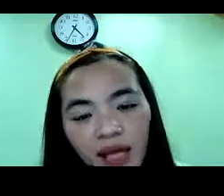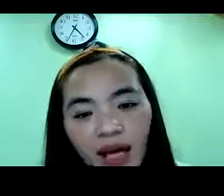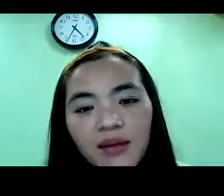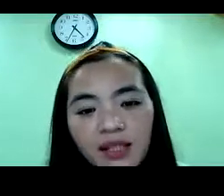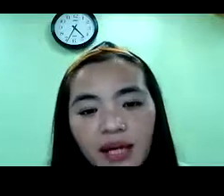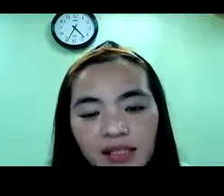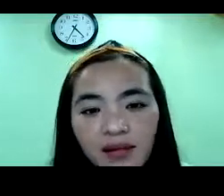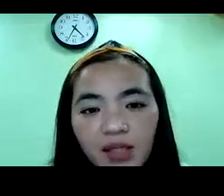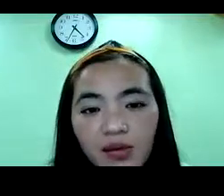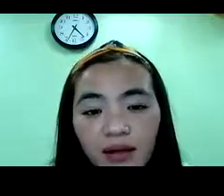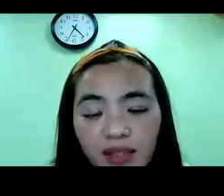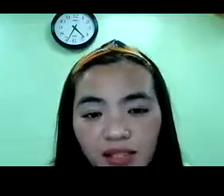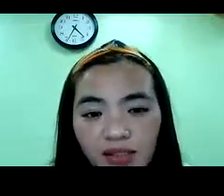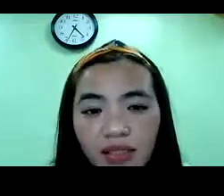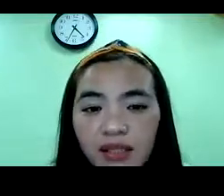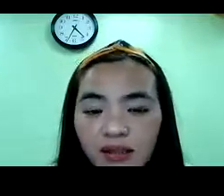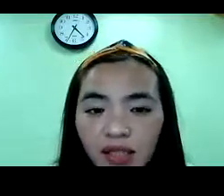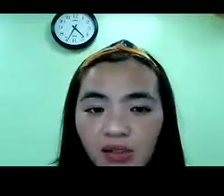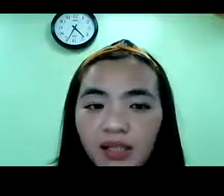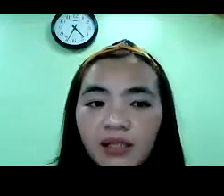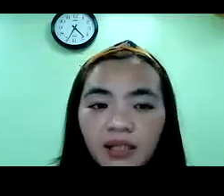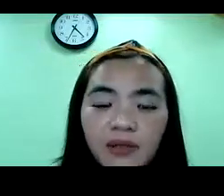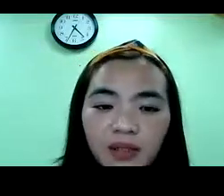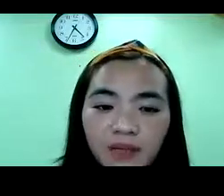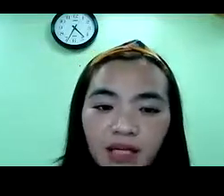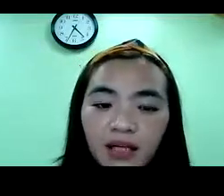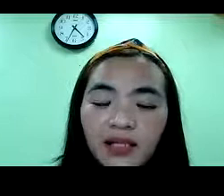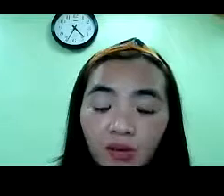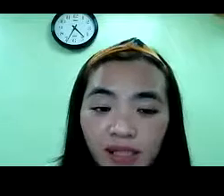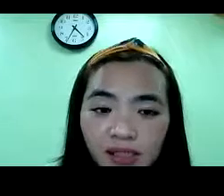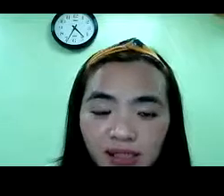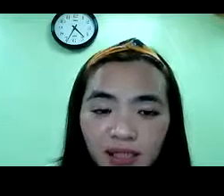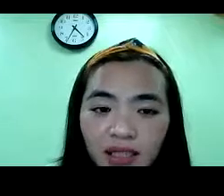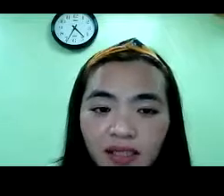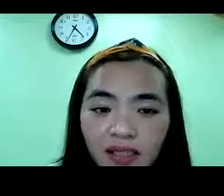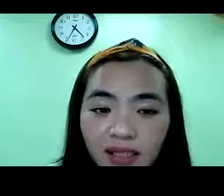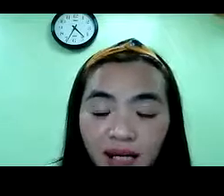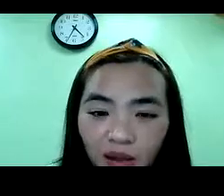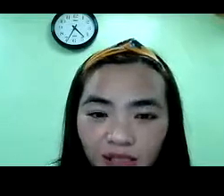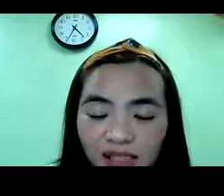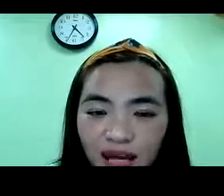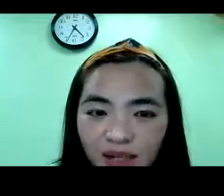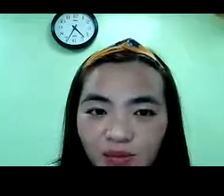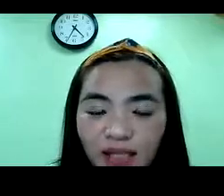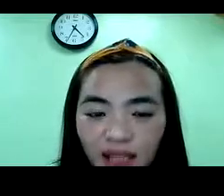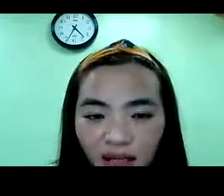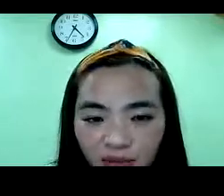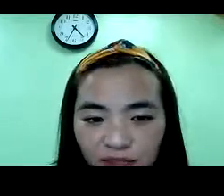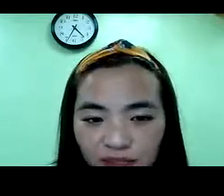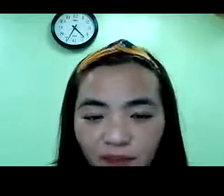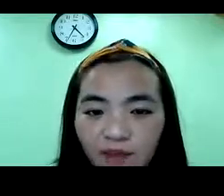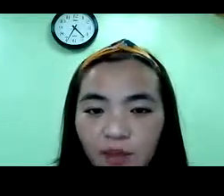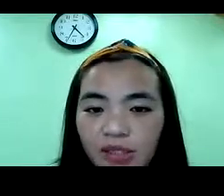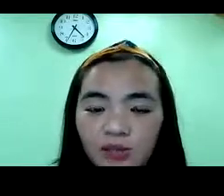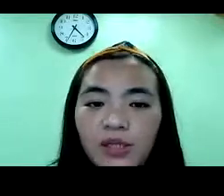turnaround time in answering queries or answering your library material requests is 10 hours, 10 working